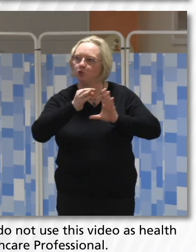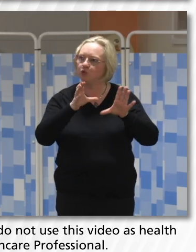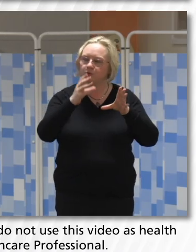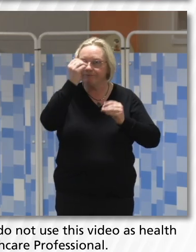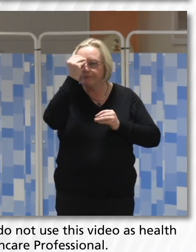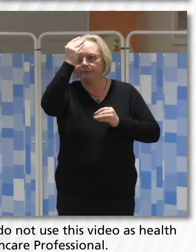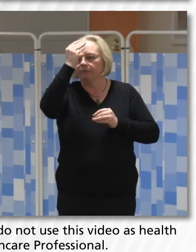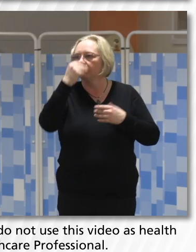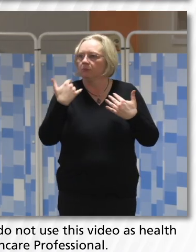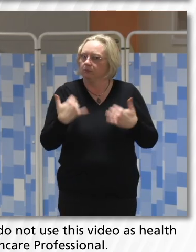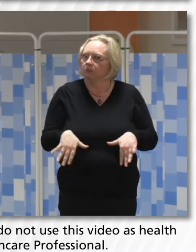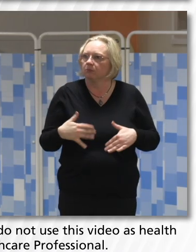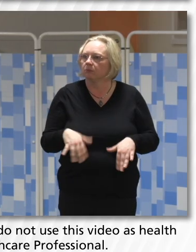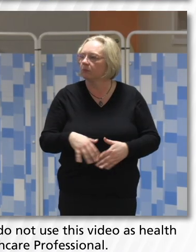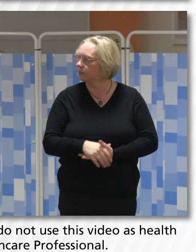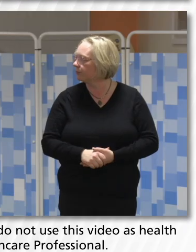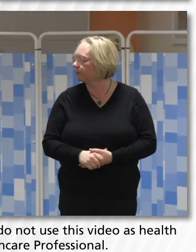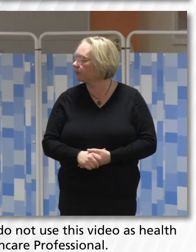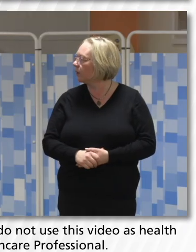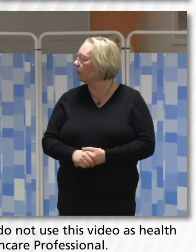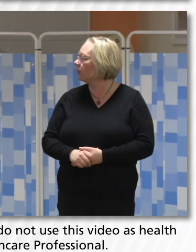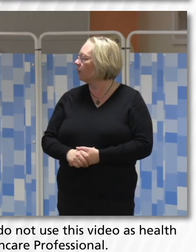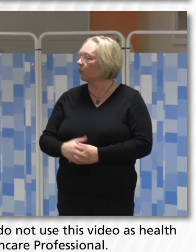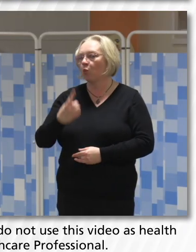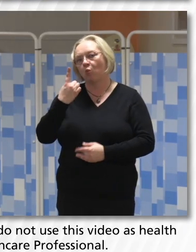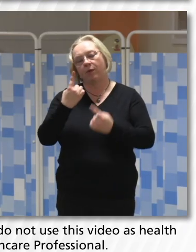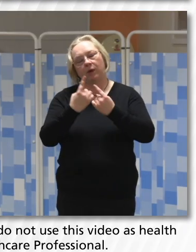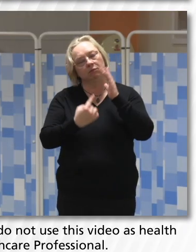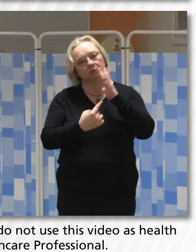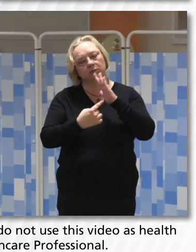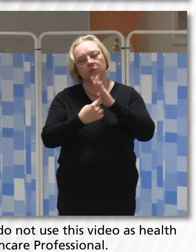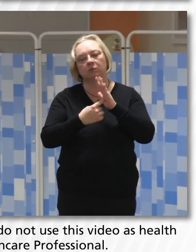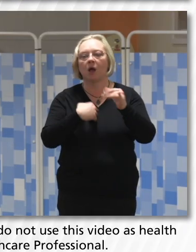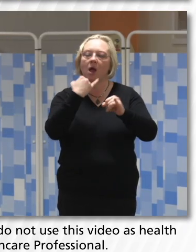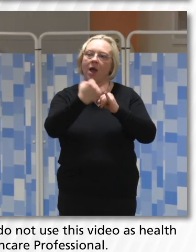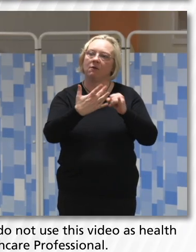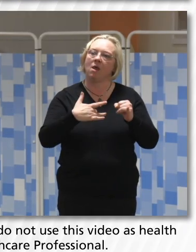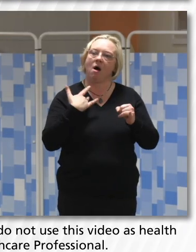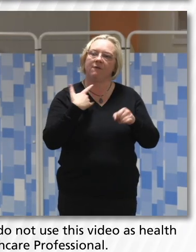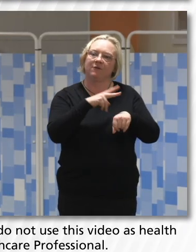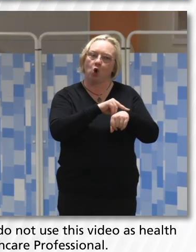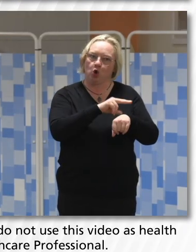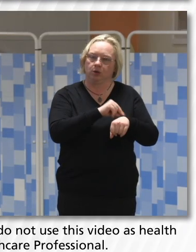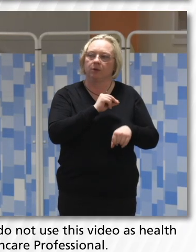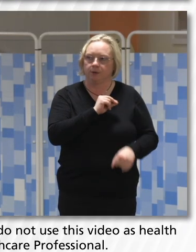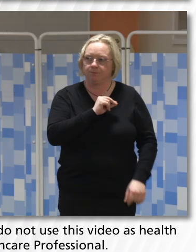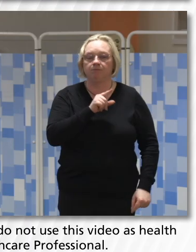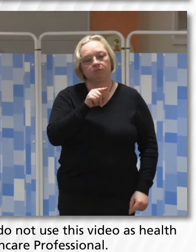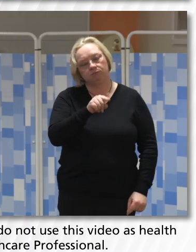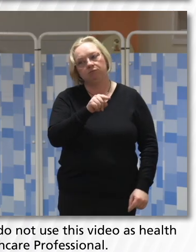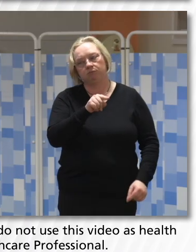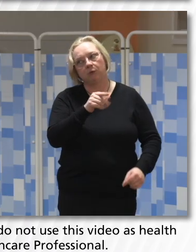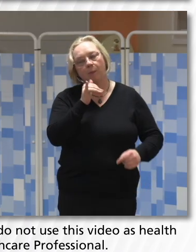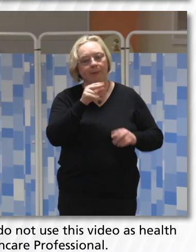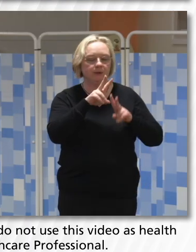Parkinson's disease. And one thing I want to highlight is the palliative care consultant. So she may see people